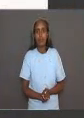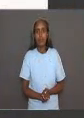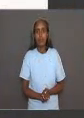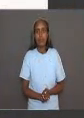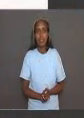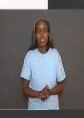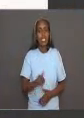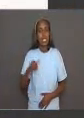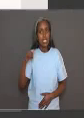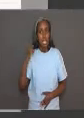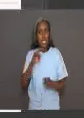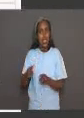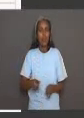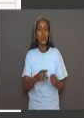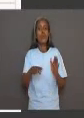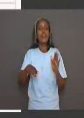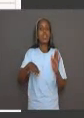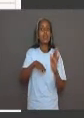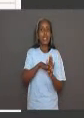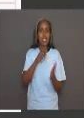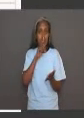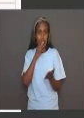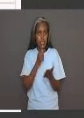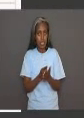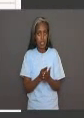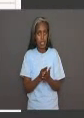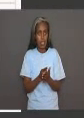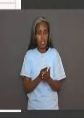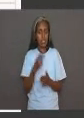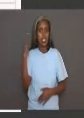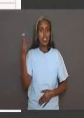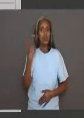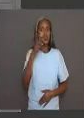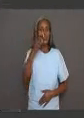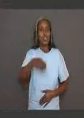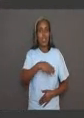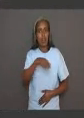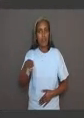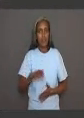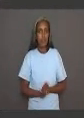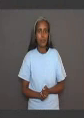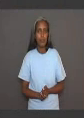The other way of representing data is to use a graph.